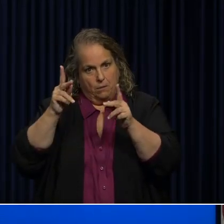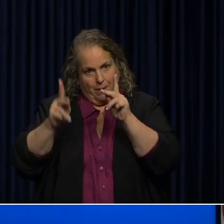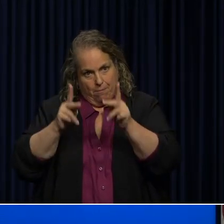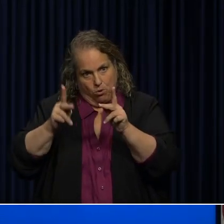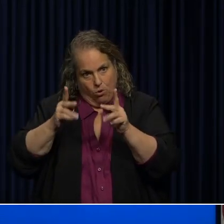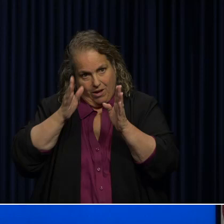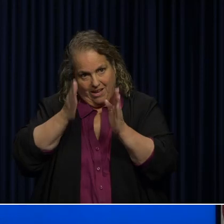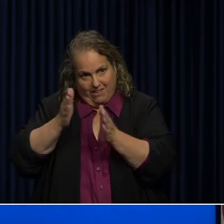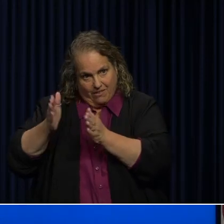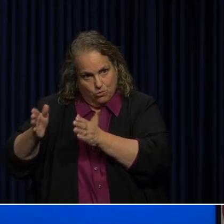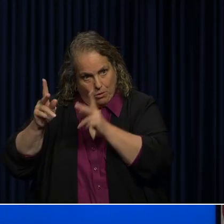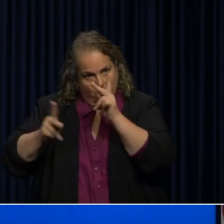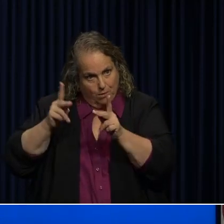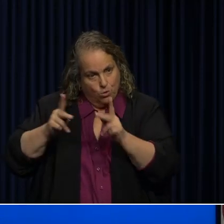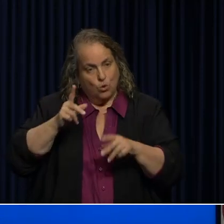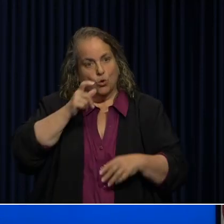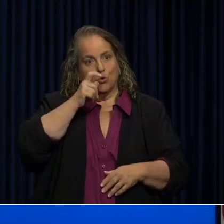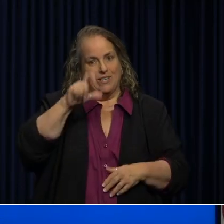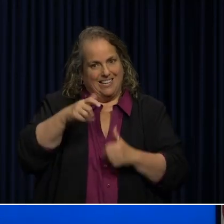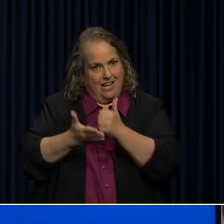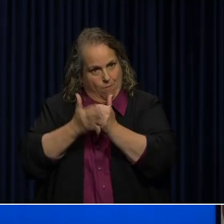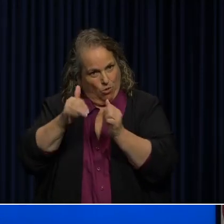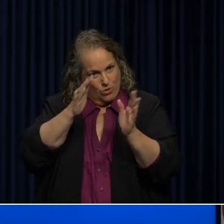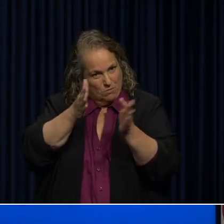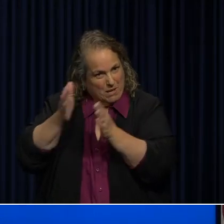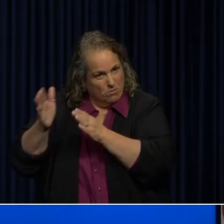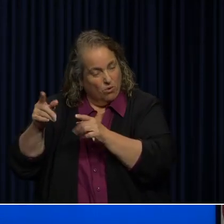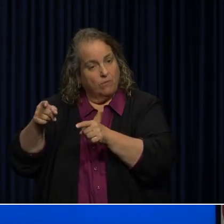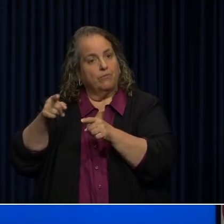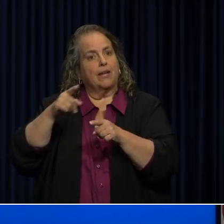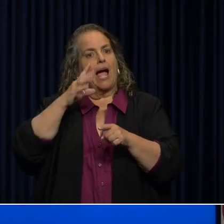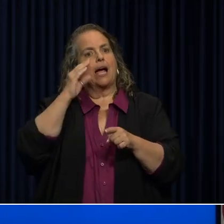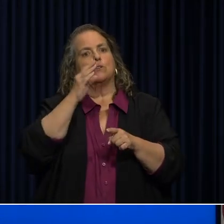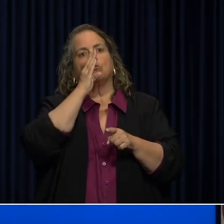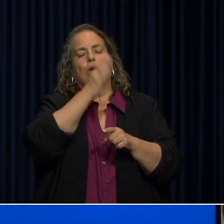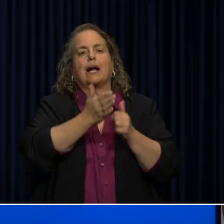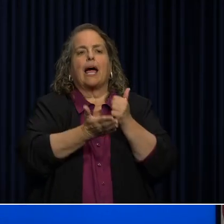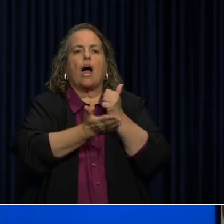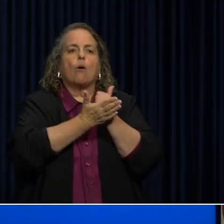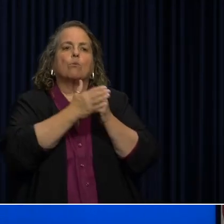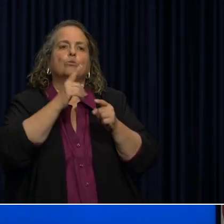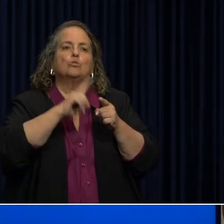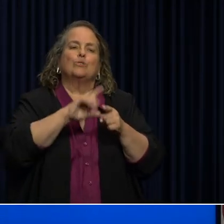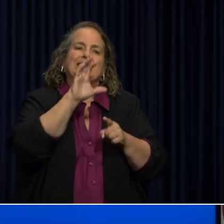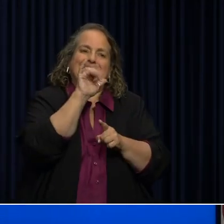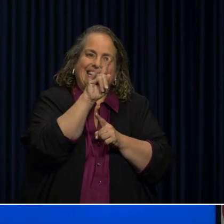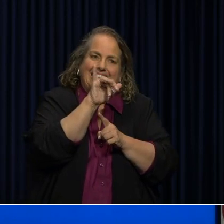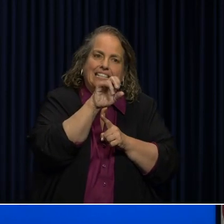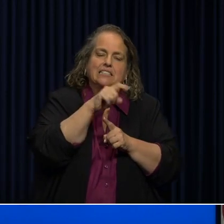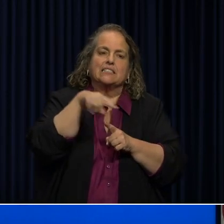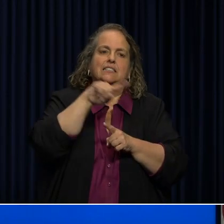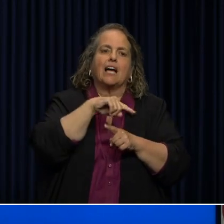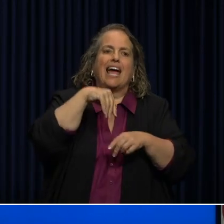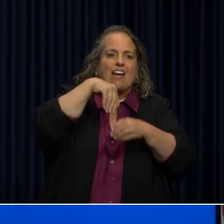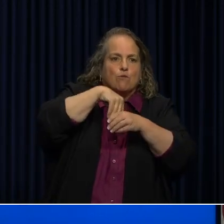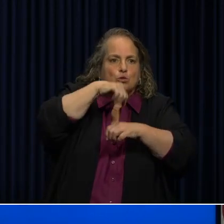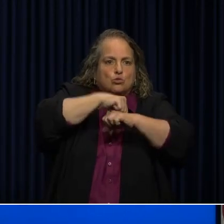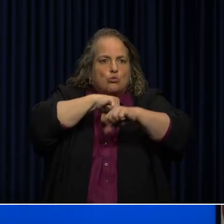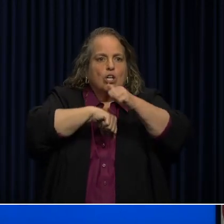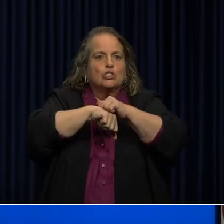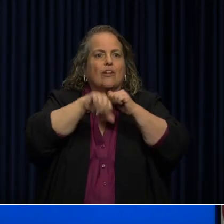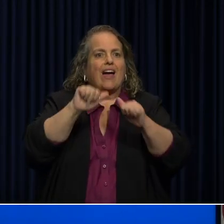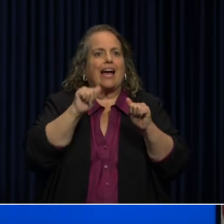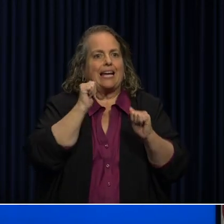to state, county, and municipalities. And we need a very significant infrastructure bill that can directly